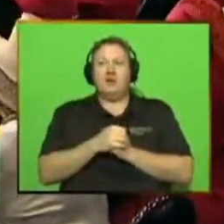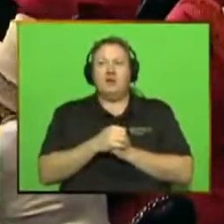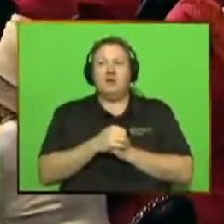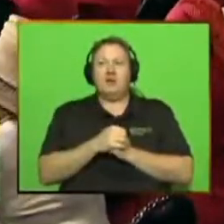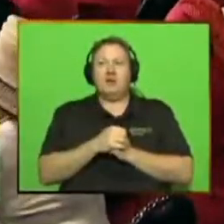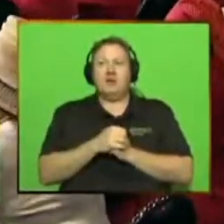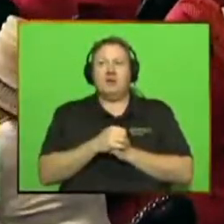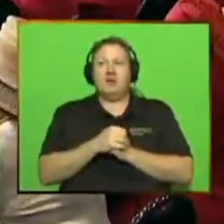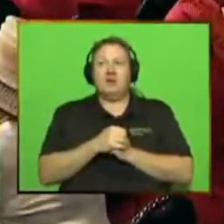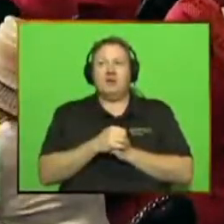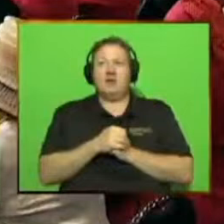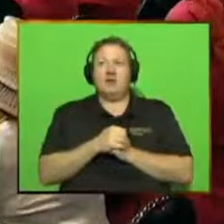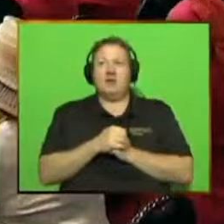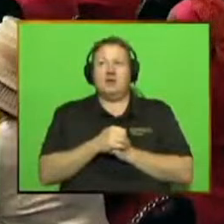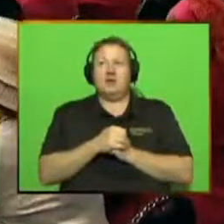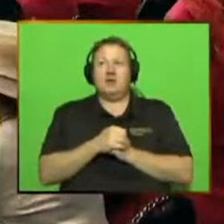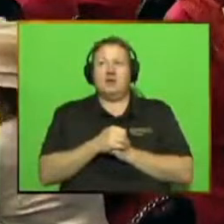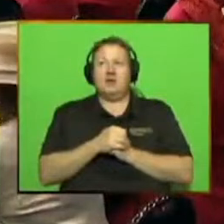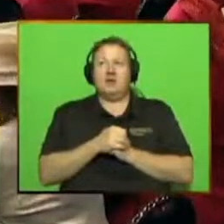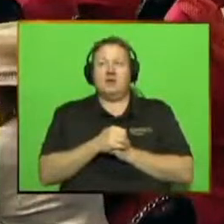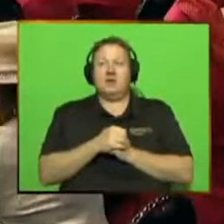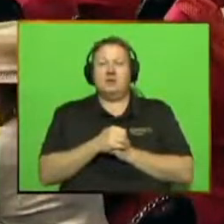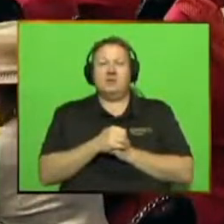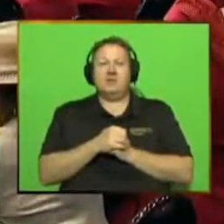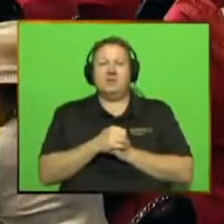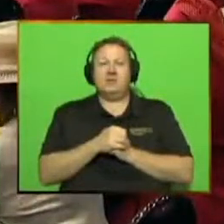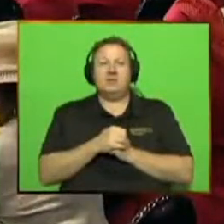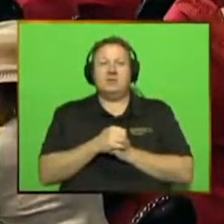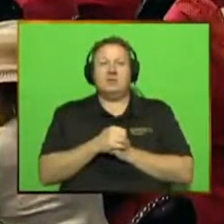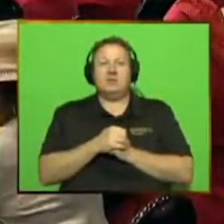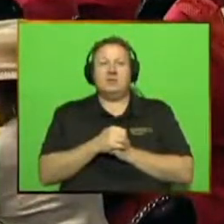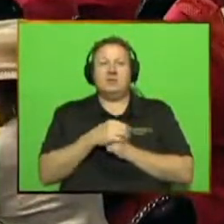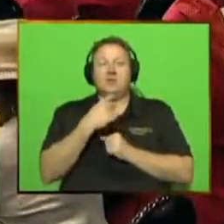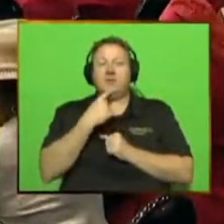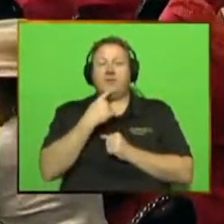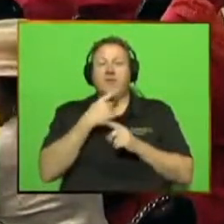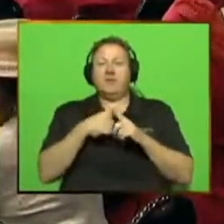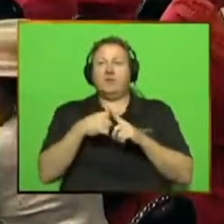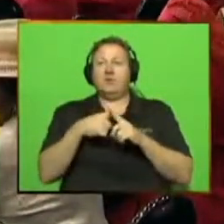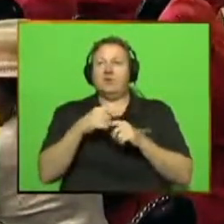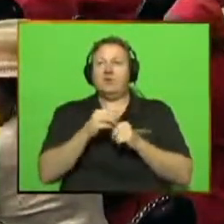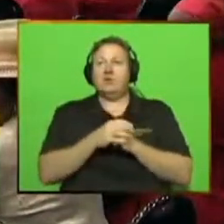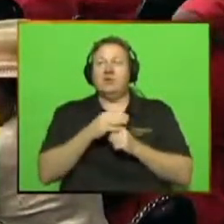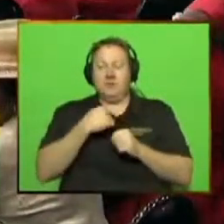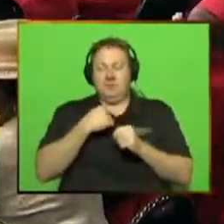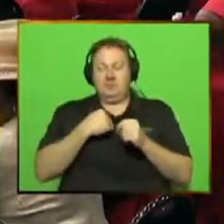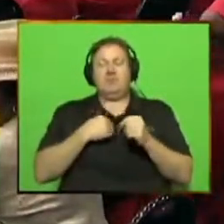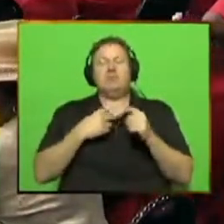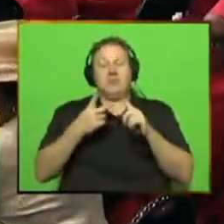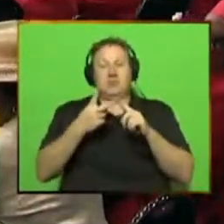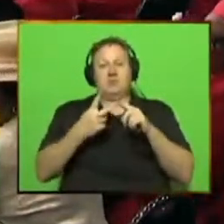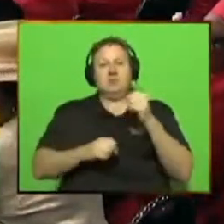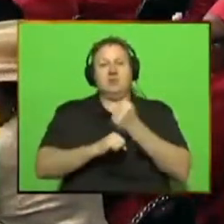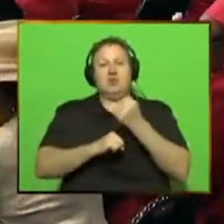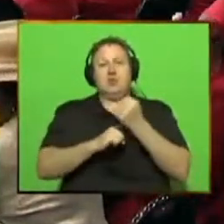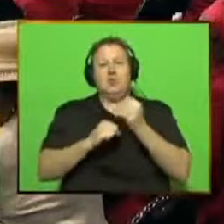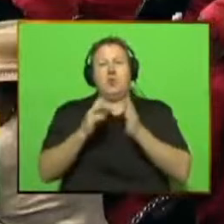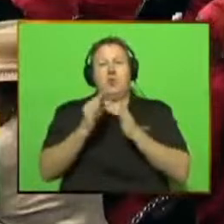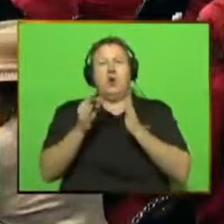uNoyila, uQabashe, into engathi inkosi emntwini ngoba inkosi ngokwayo, I second the nomination.